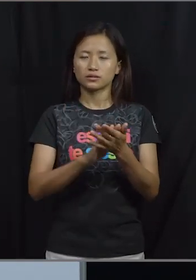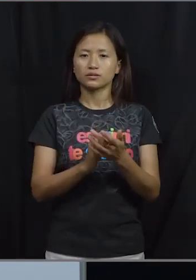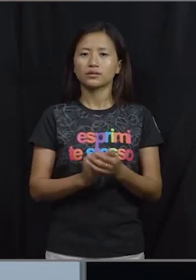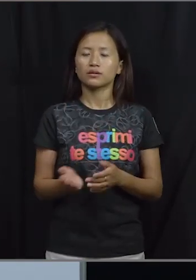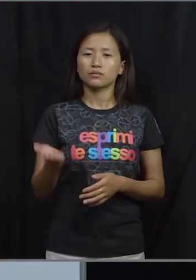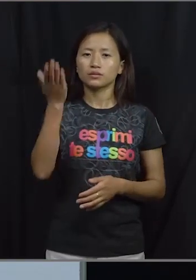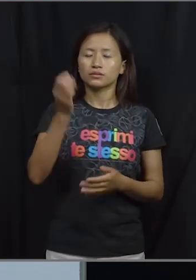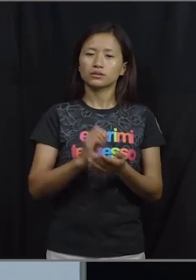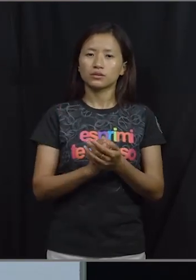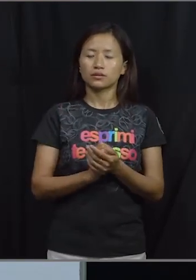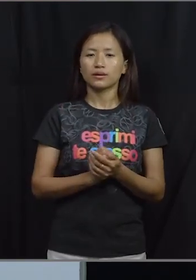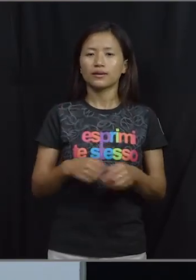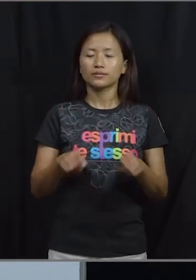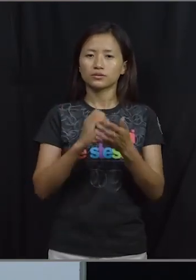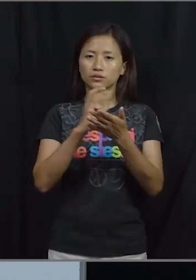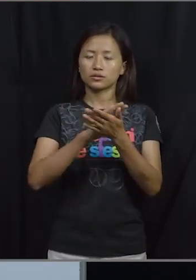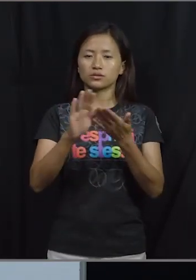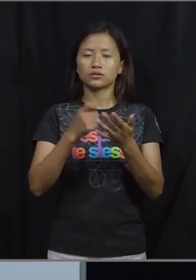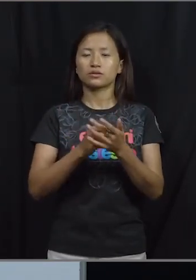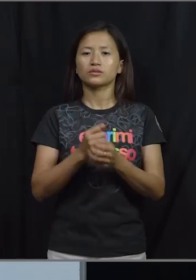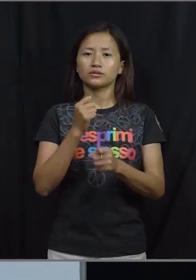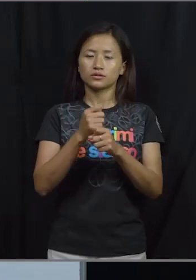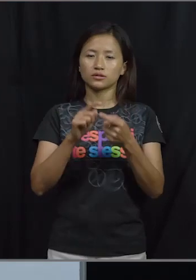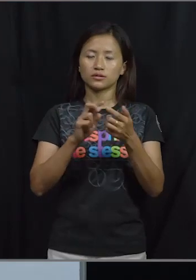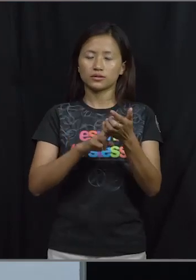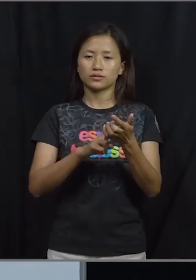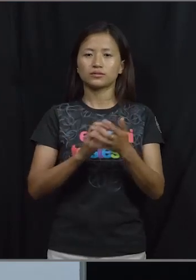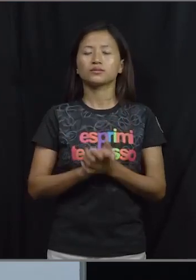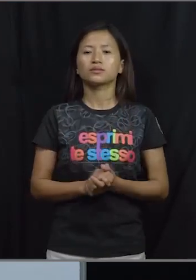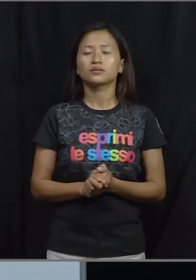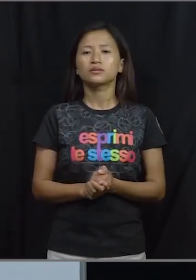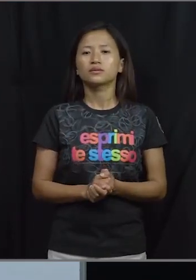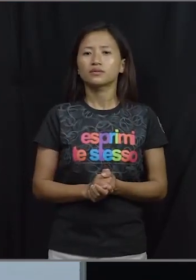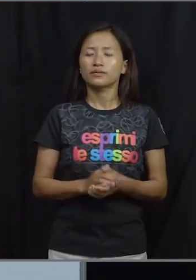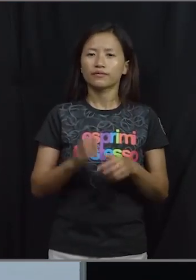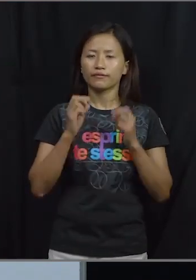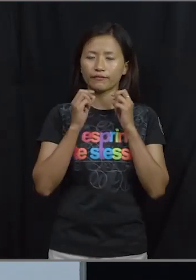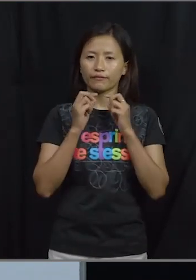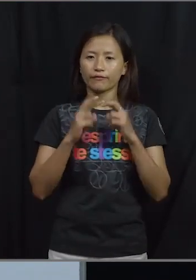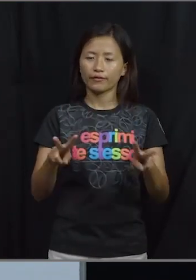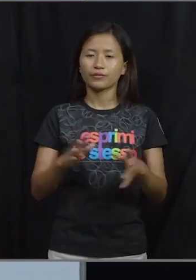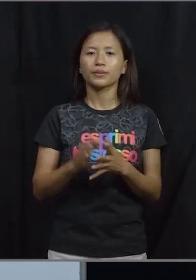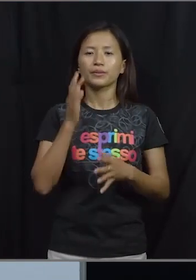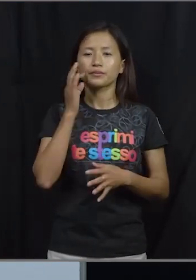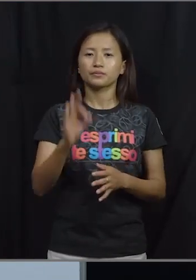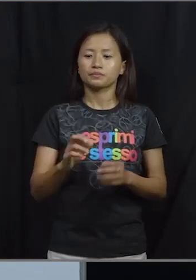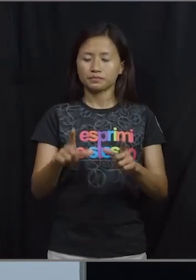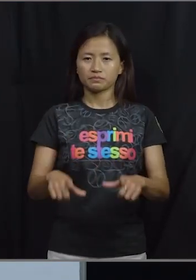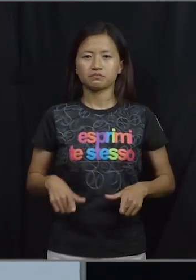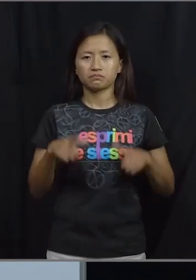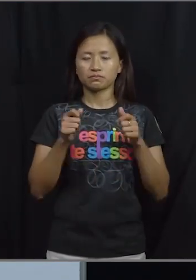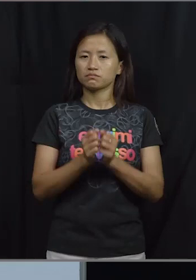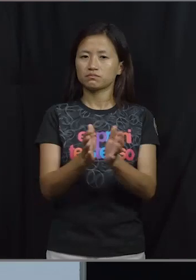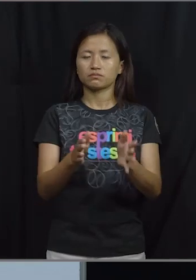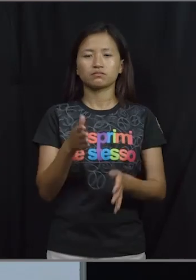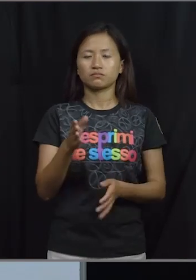growth, chromosomes, and then the genes, okay? And this is very important. Without this, life cannot